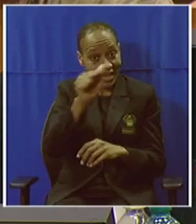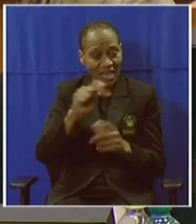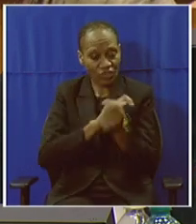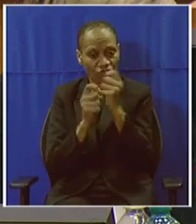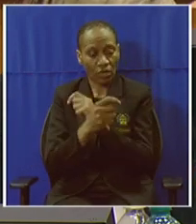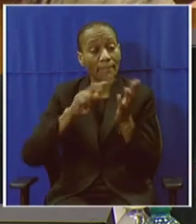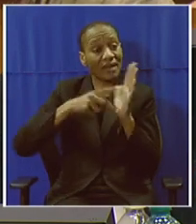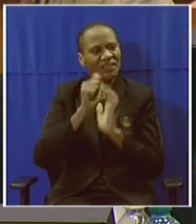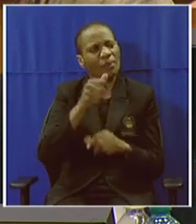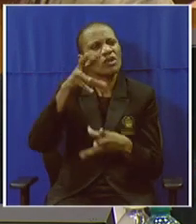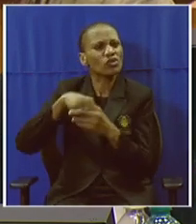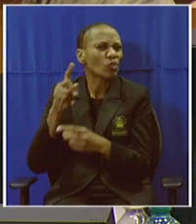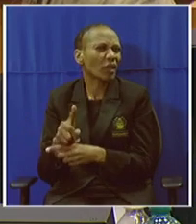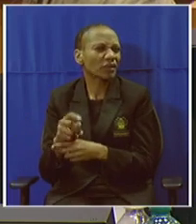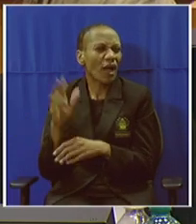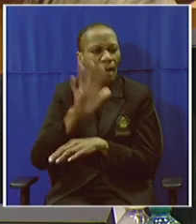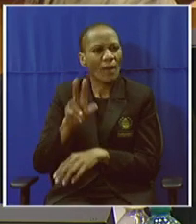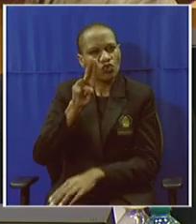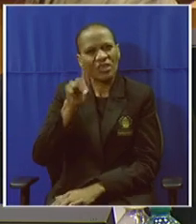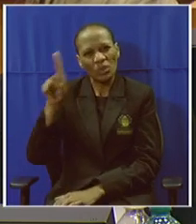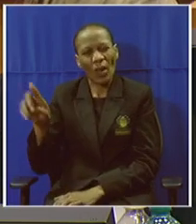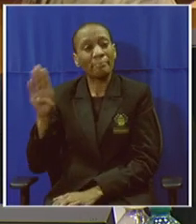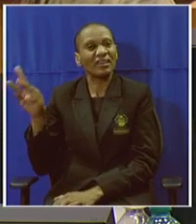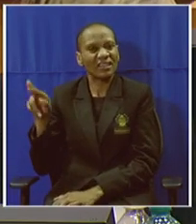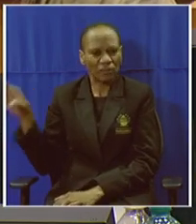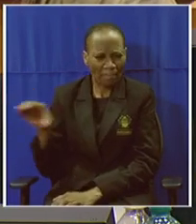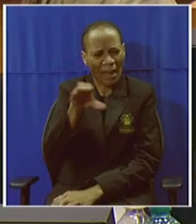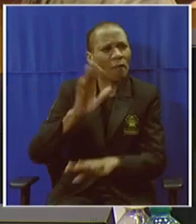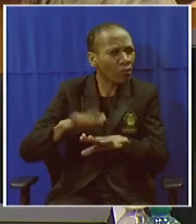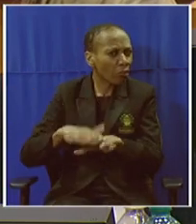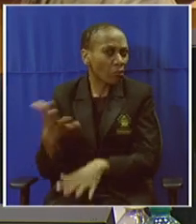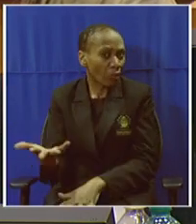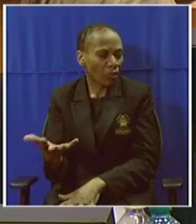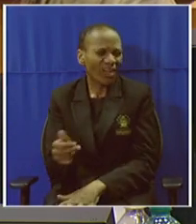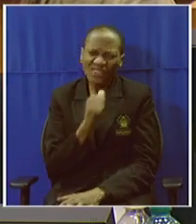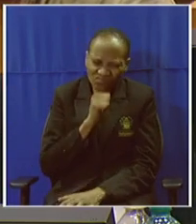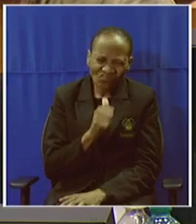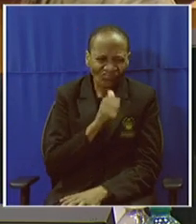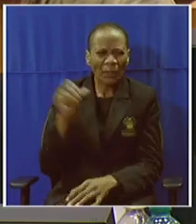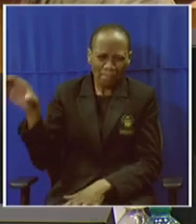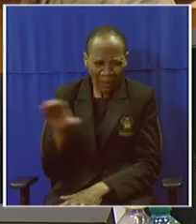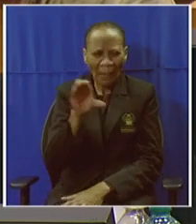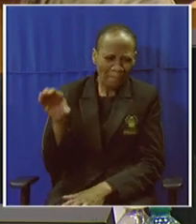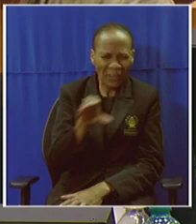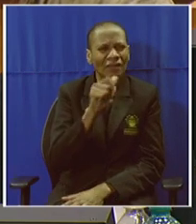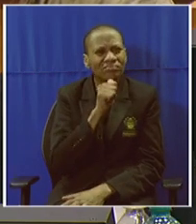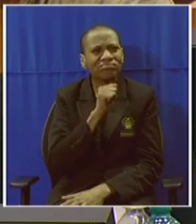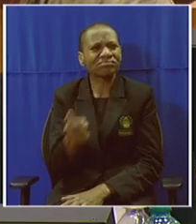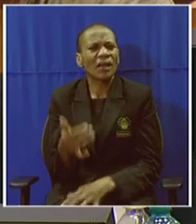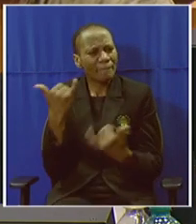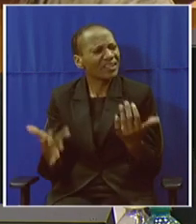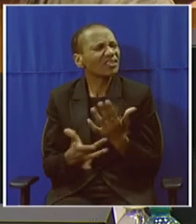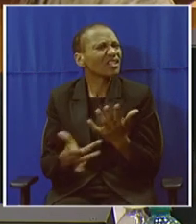plan includes bailouts of 21 billion. Despite these massive bailouts, its technical